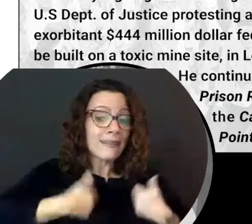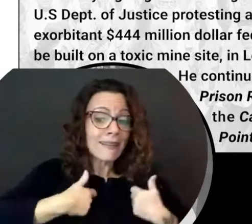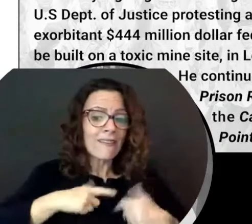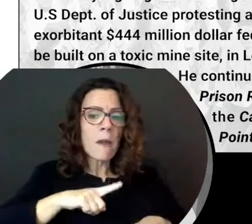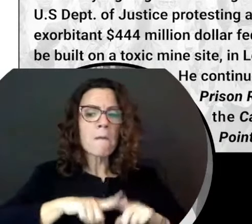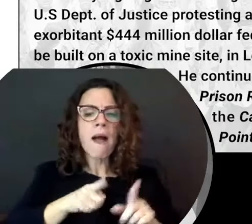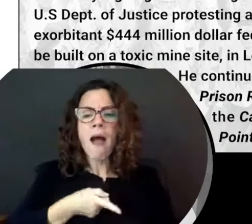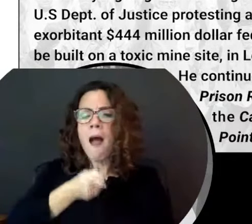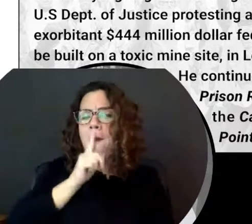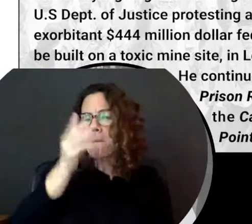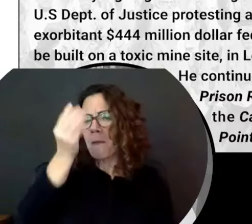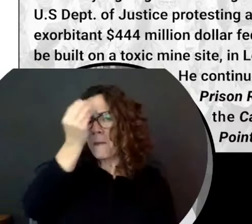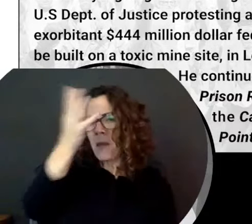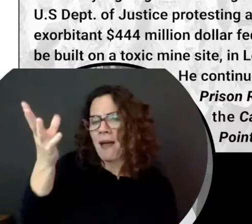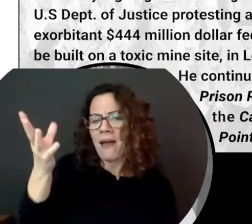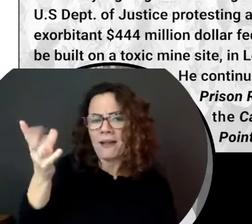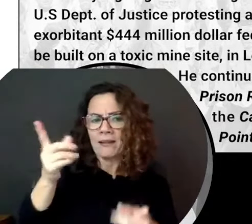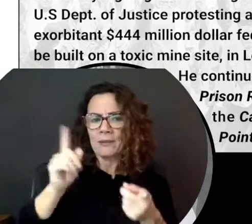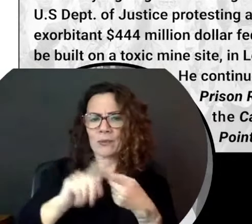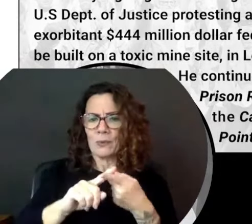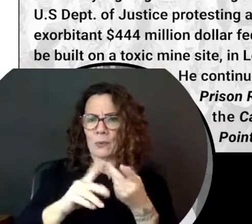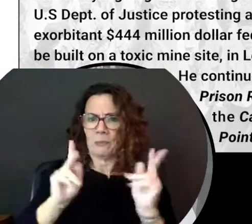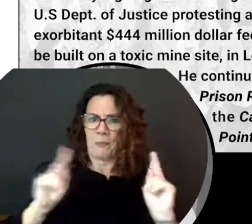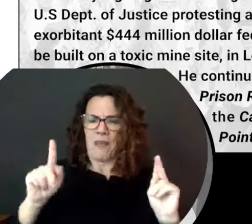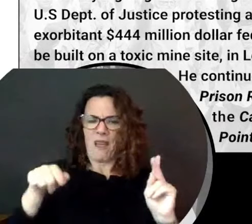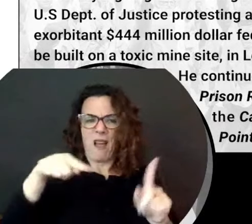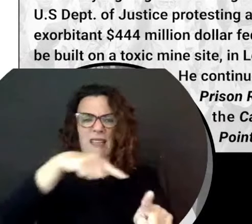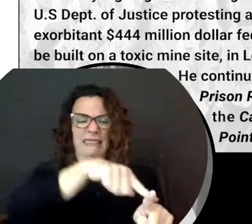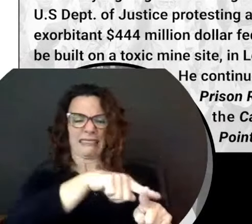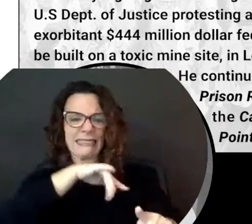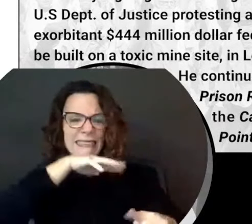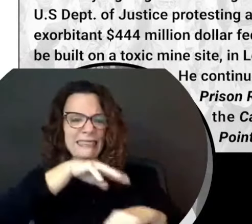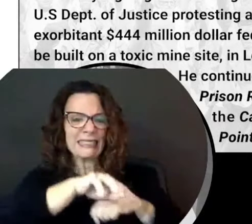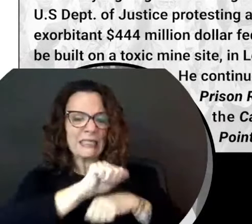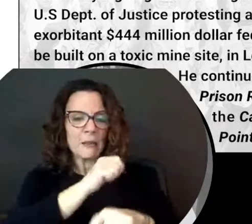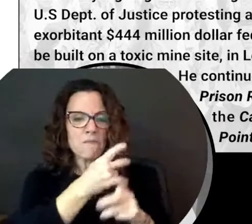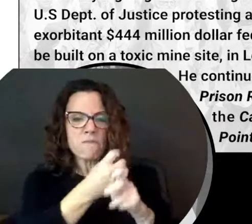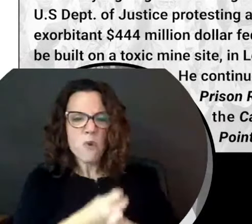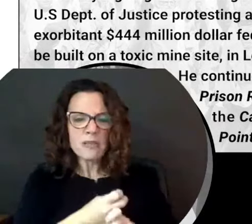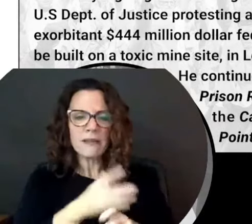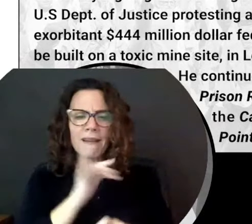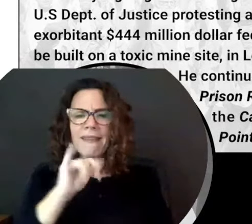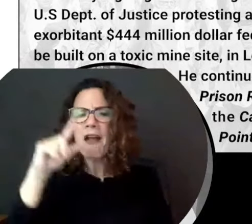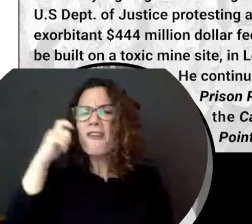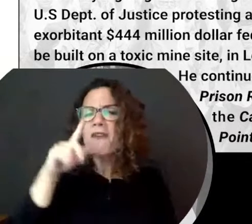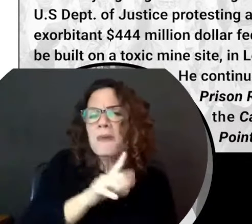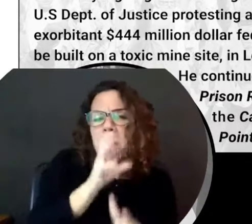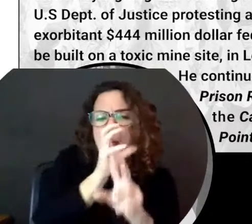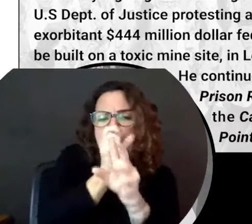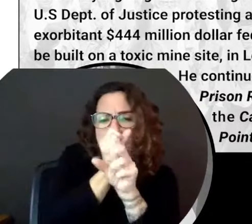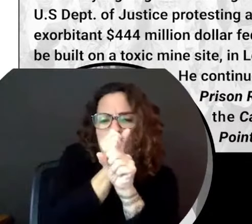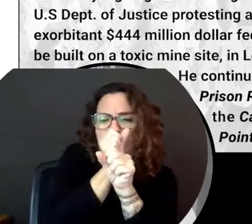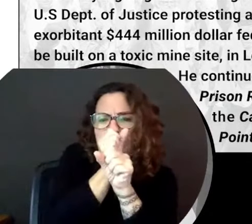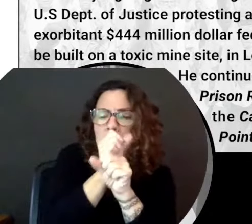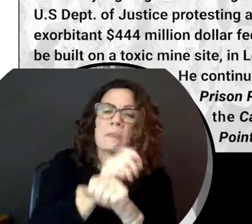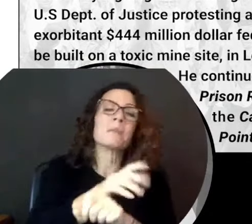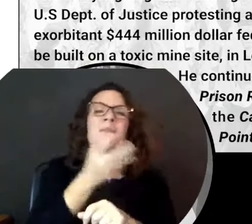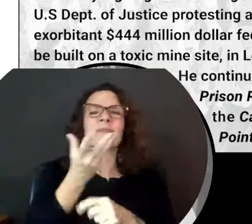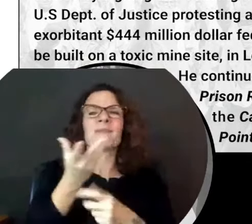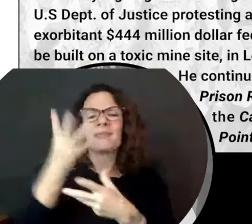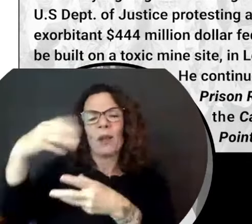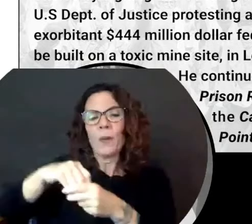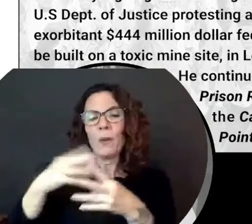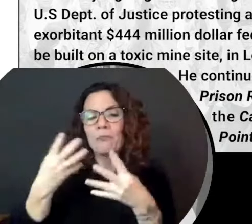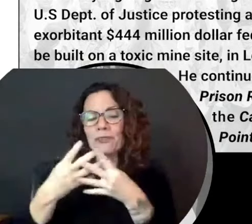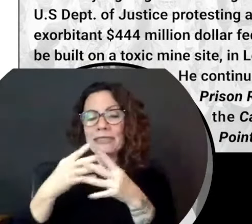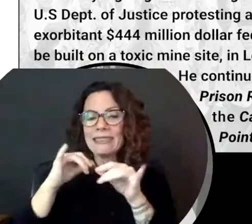complex utilizes to locate and construct the building of prisons throughout the nation. Do you know 600